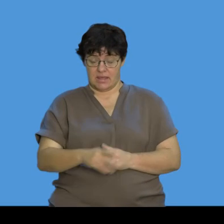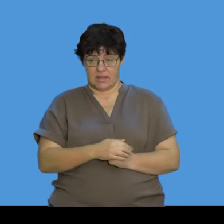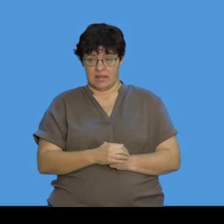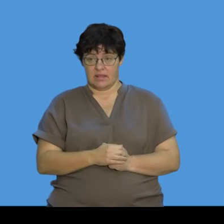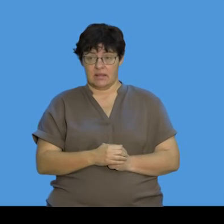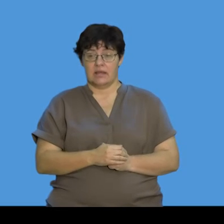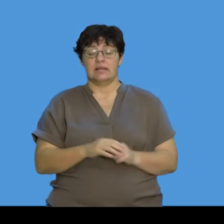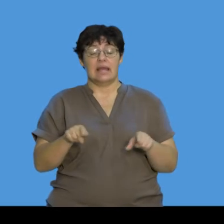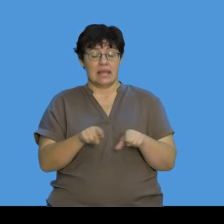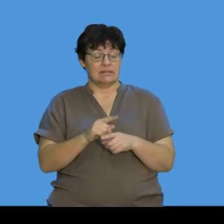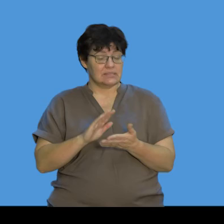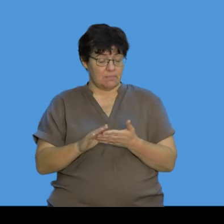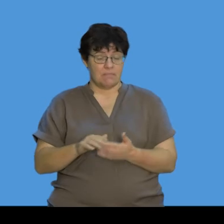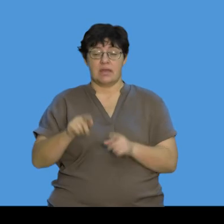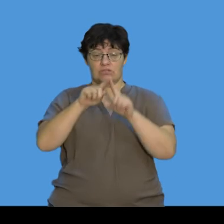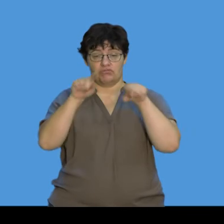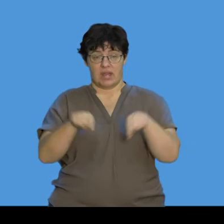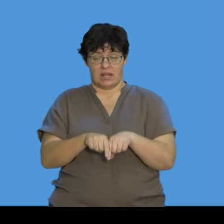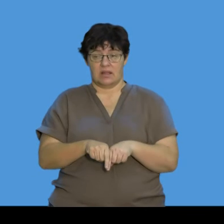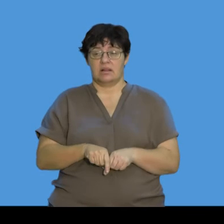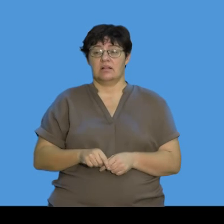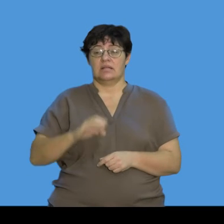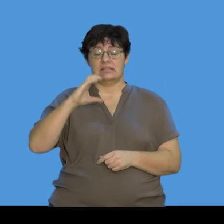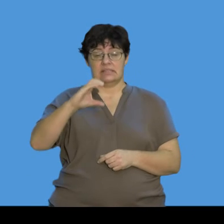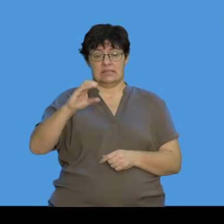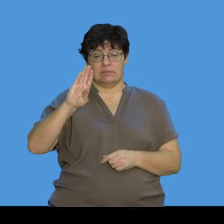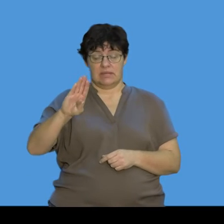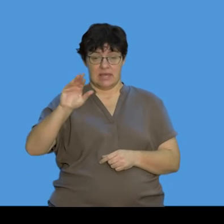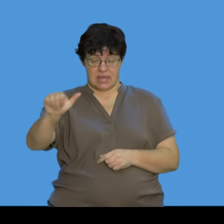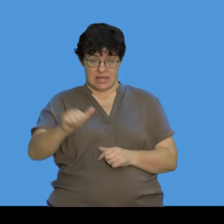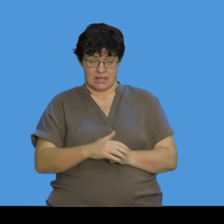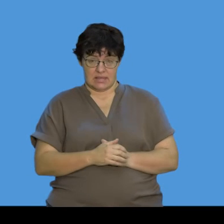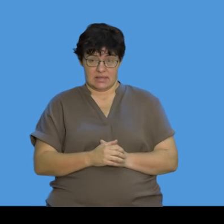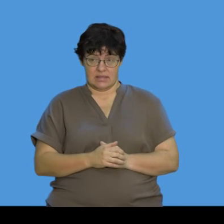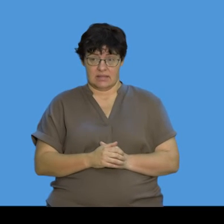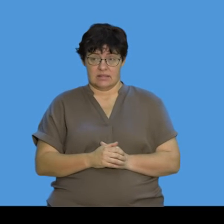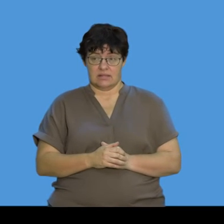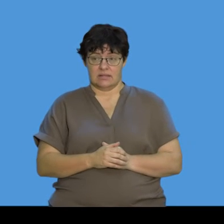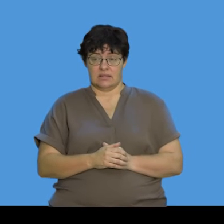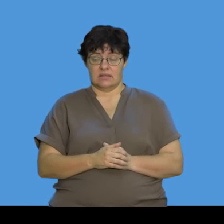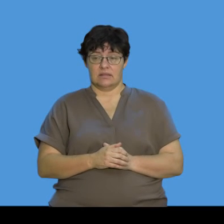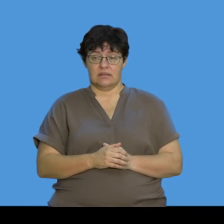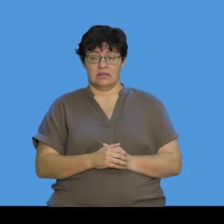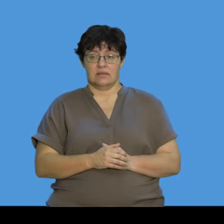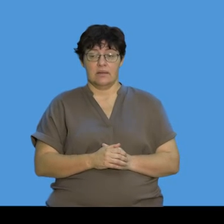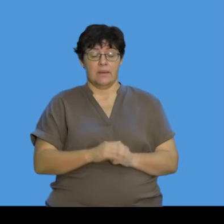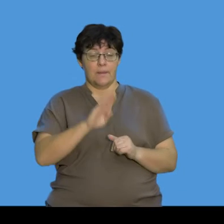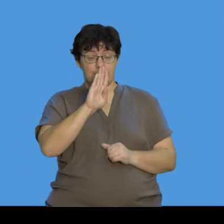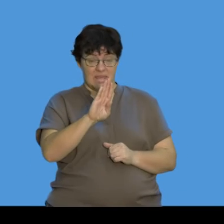ABP and triangle CBA, the angle